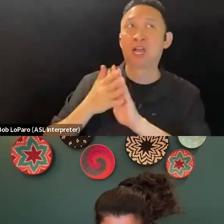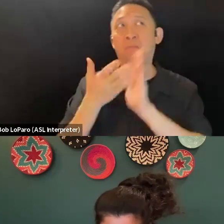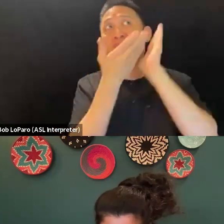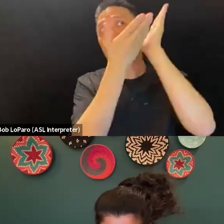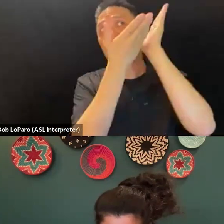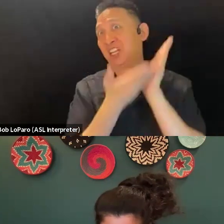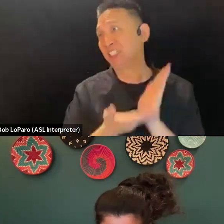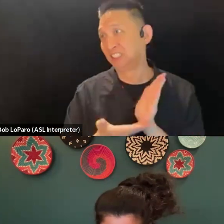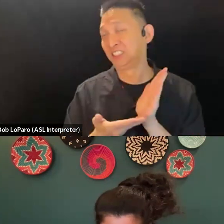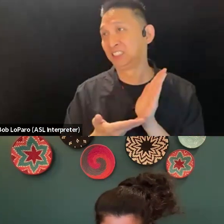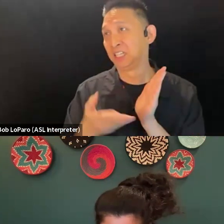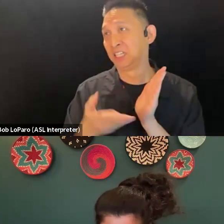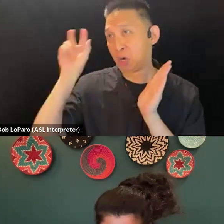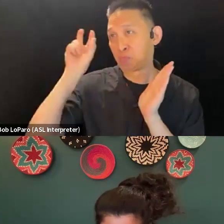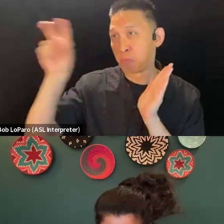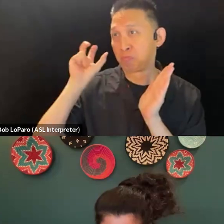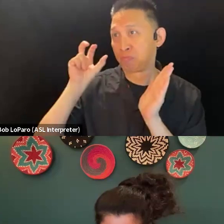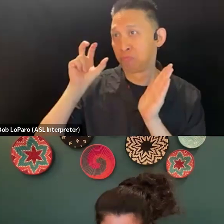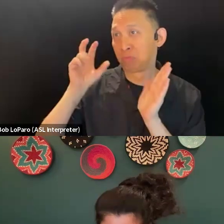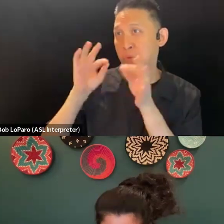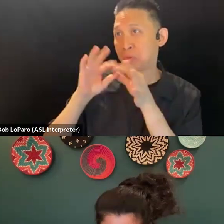But thirdly, and this is where I think a lot of